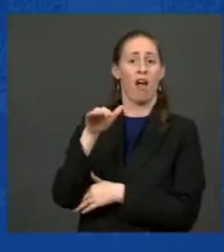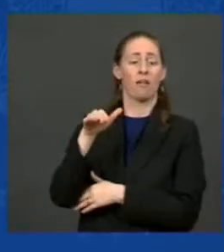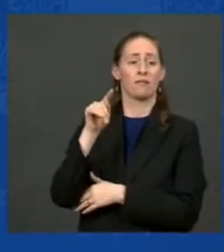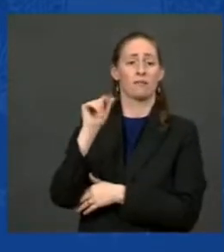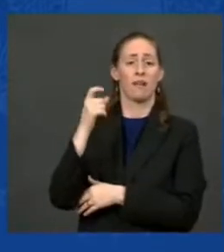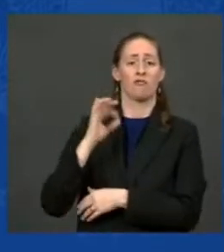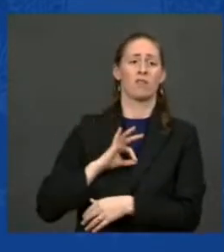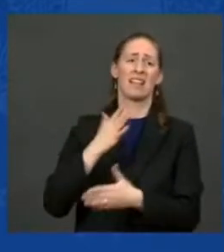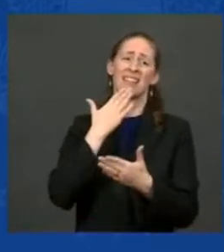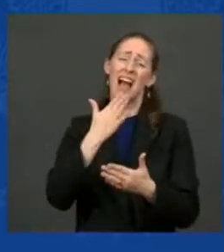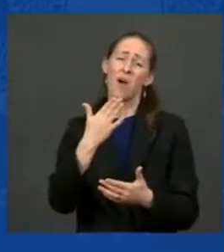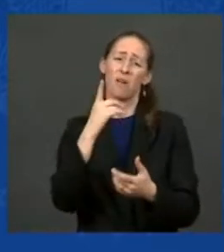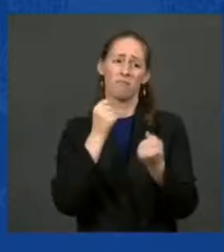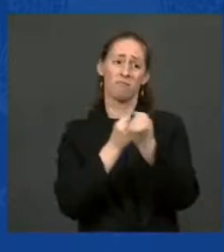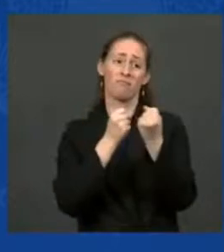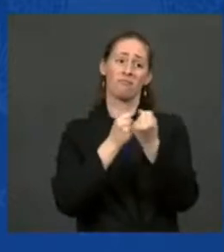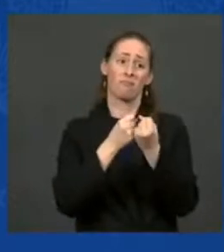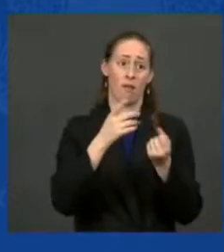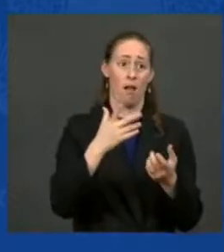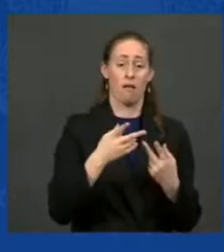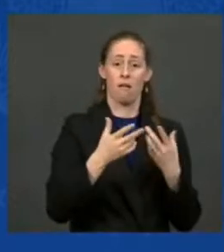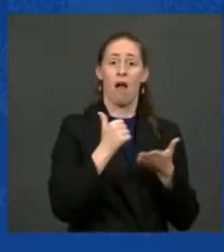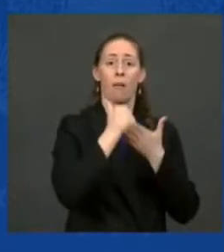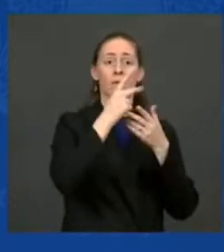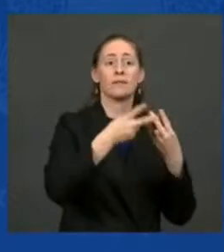middle-class tax cut for working families